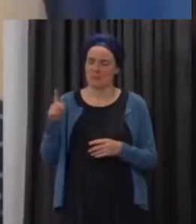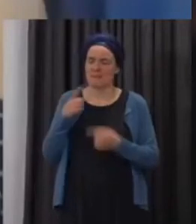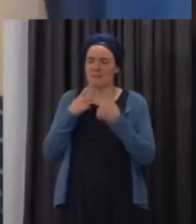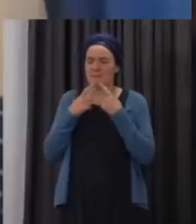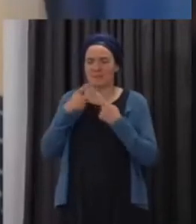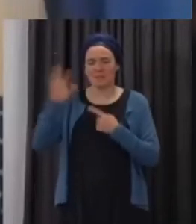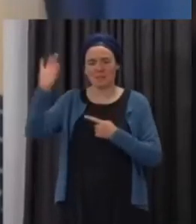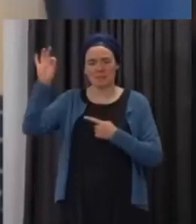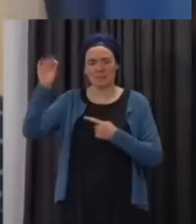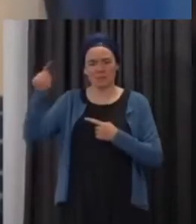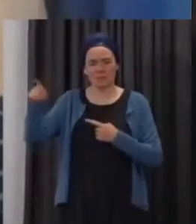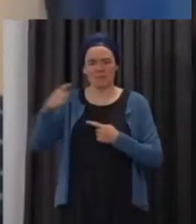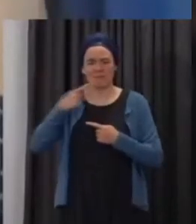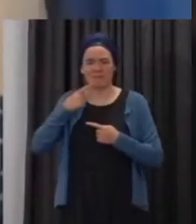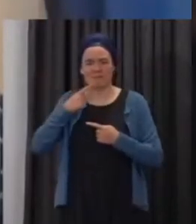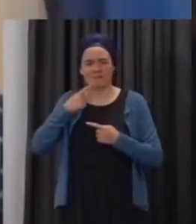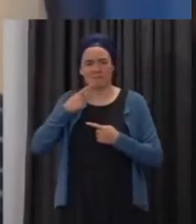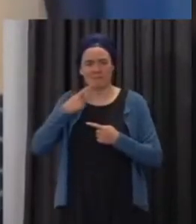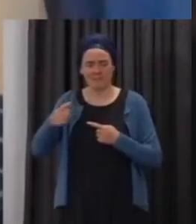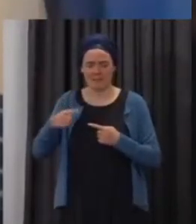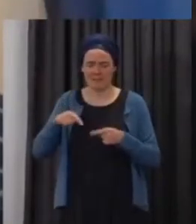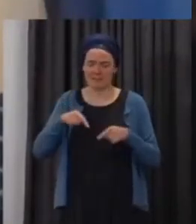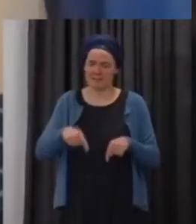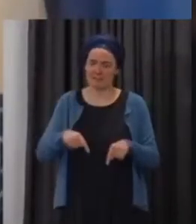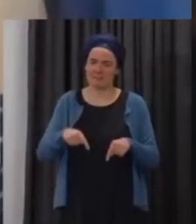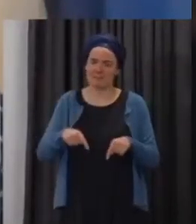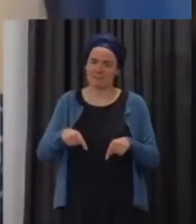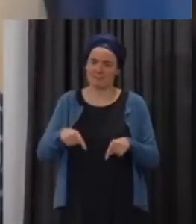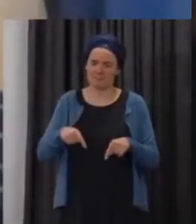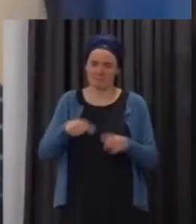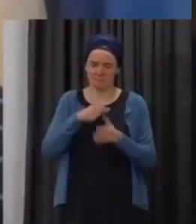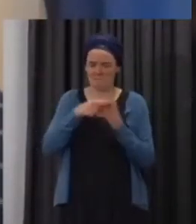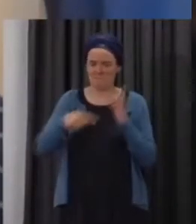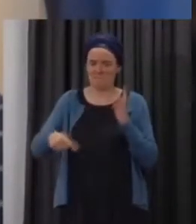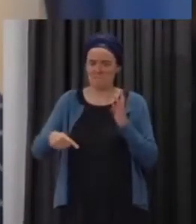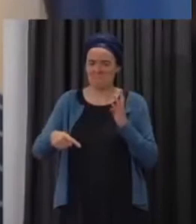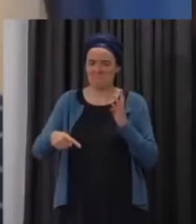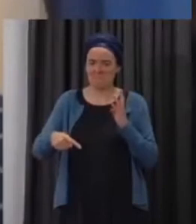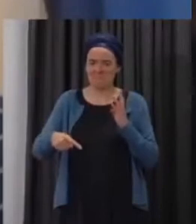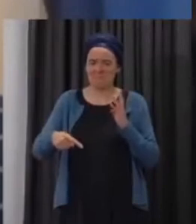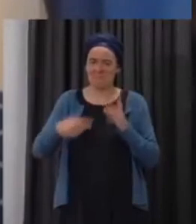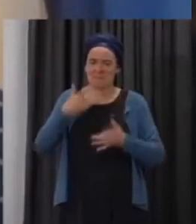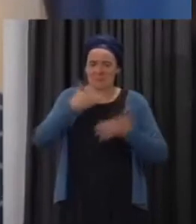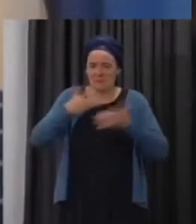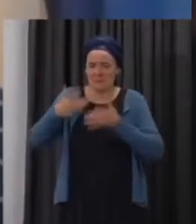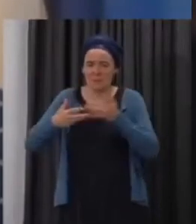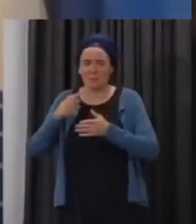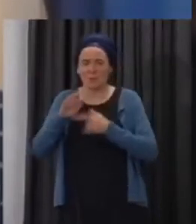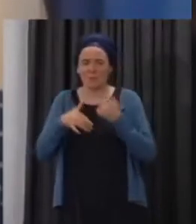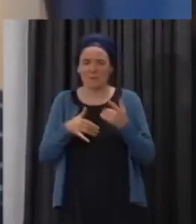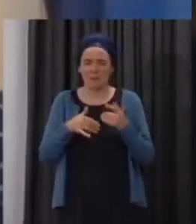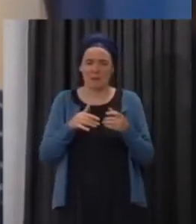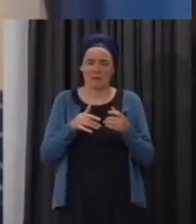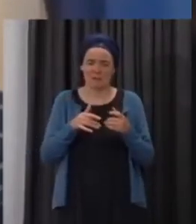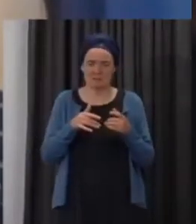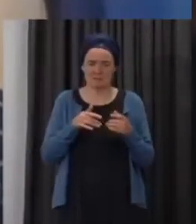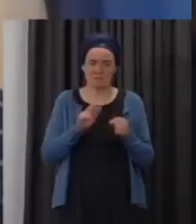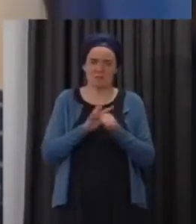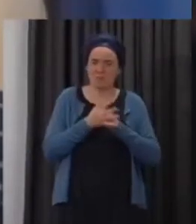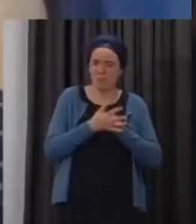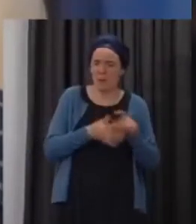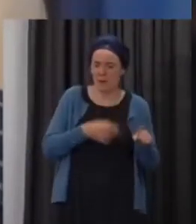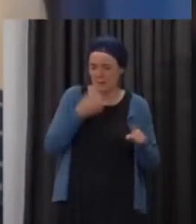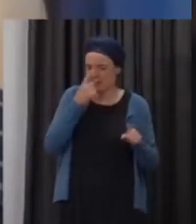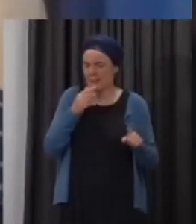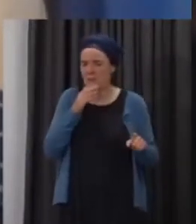of these data sources in relation to COVID-19. And what our viewers are telling us is they